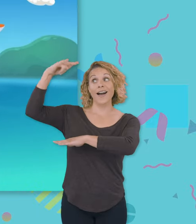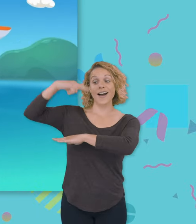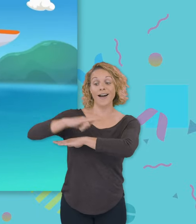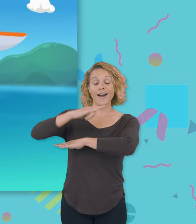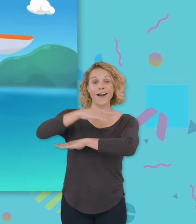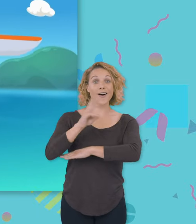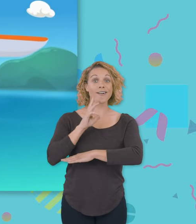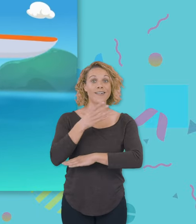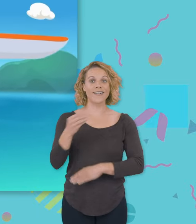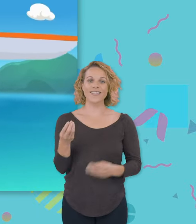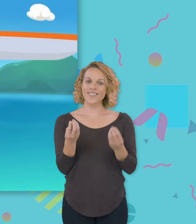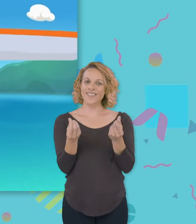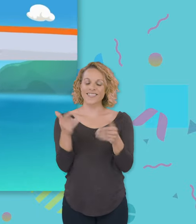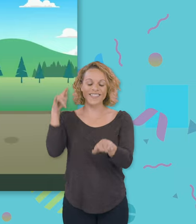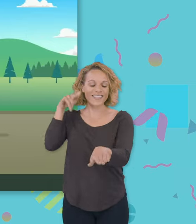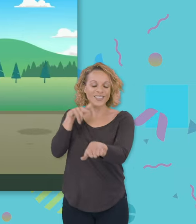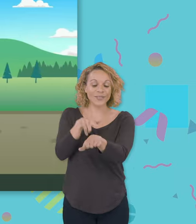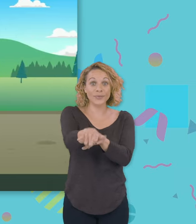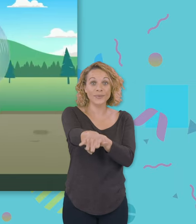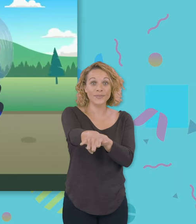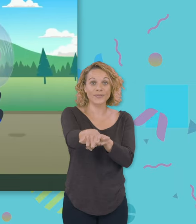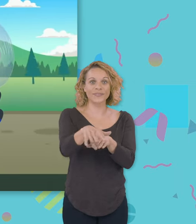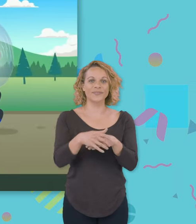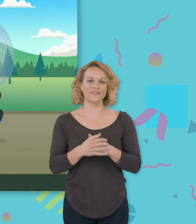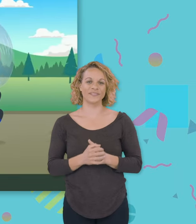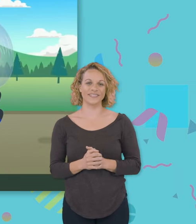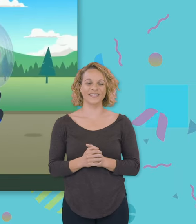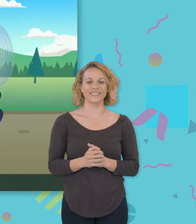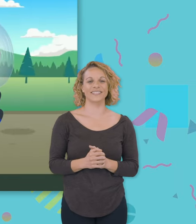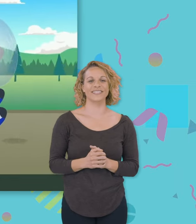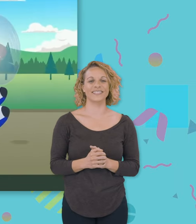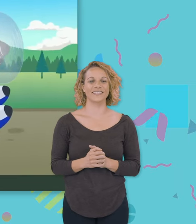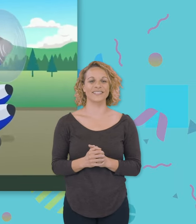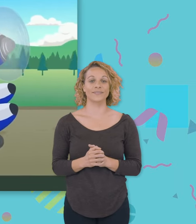Seaplane landing on water and the ground.